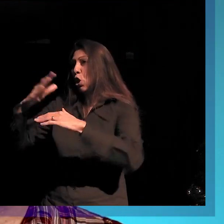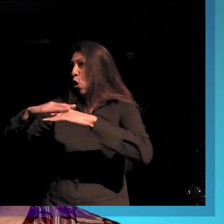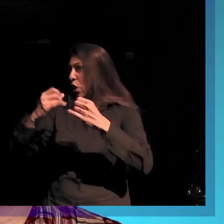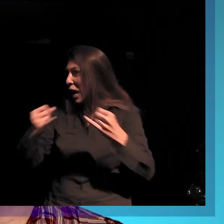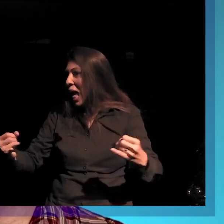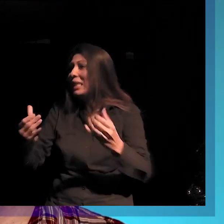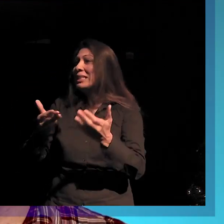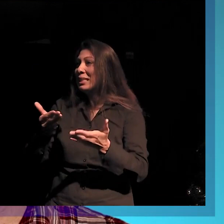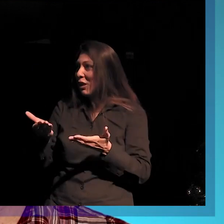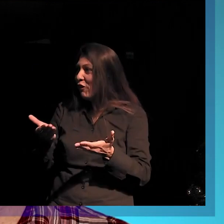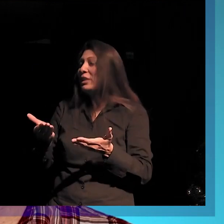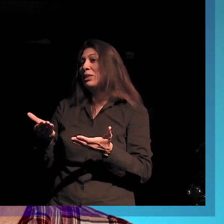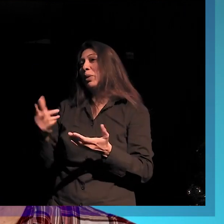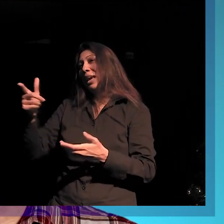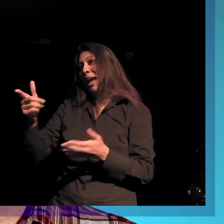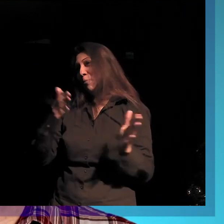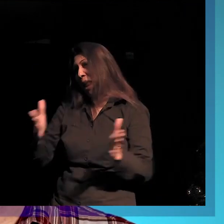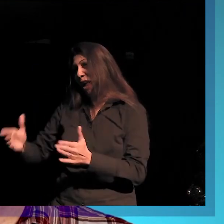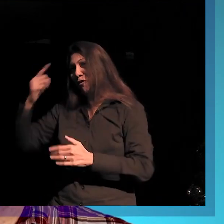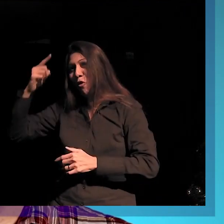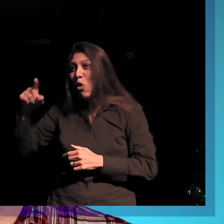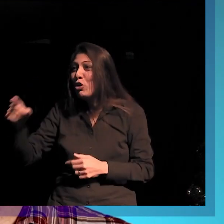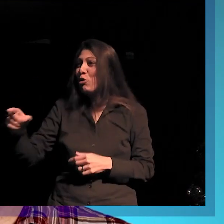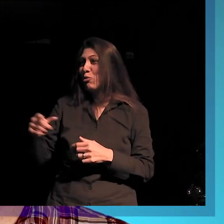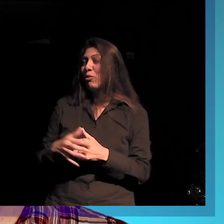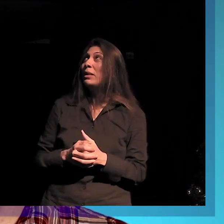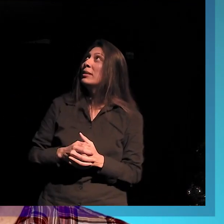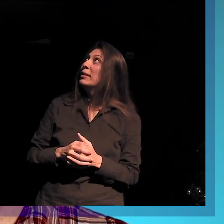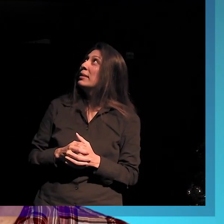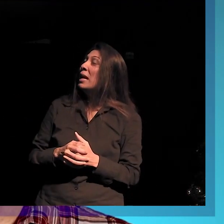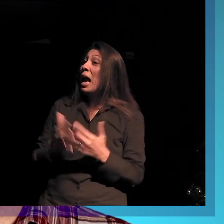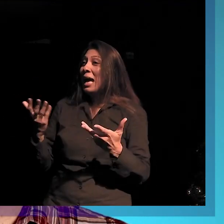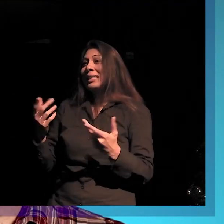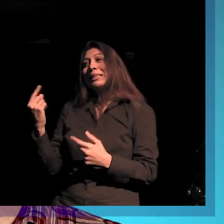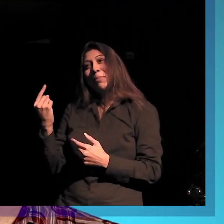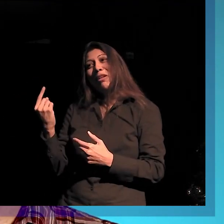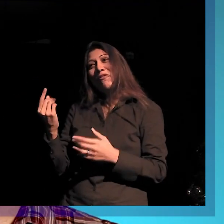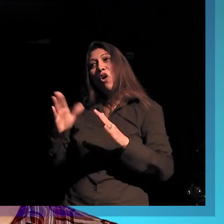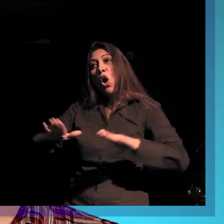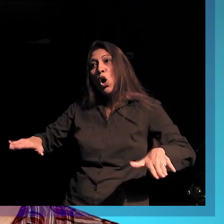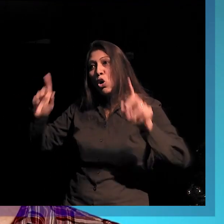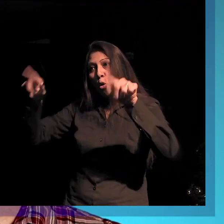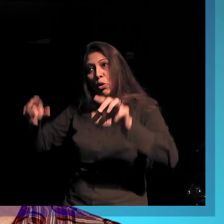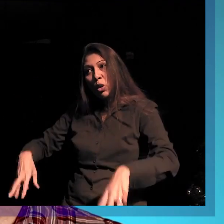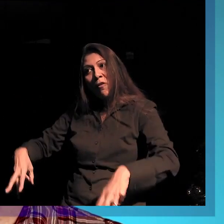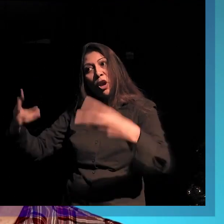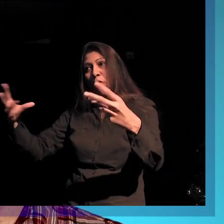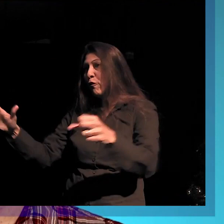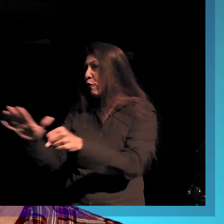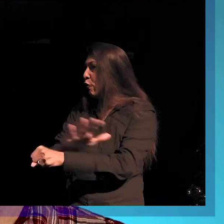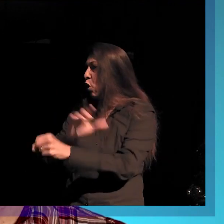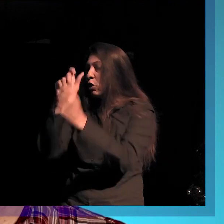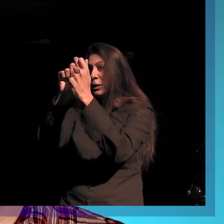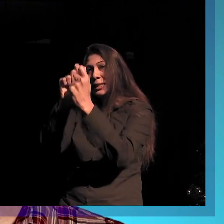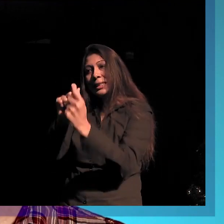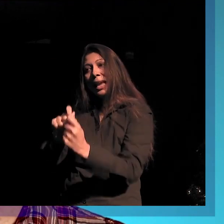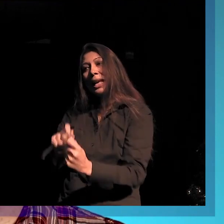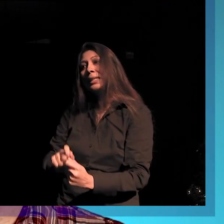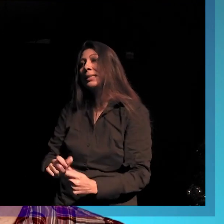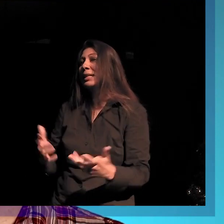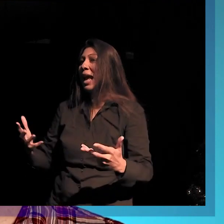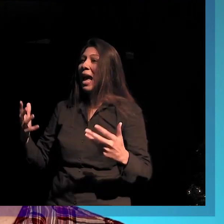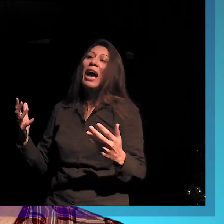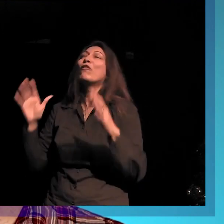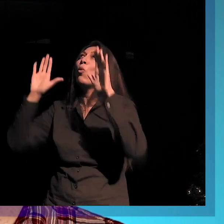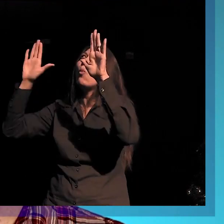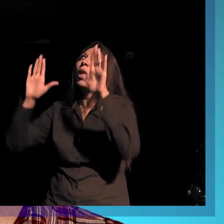that we have prepared just for you. We'll also have something lined up for the kiddos, so visit our website for complete details and have a